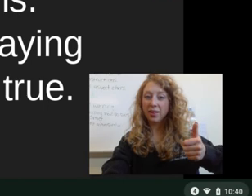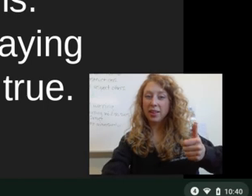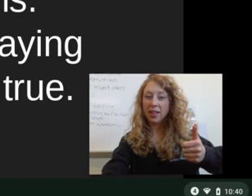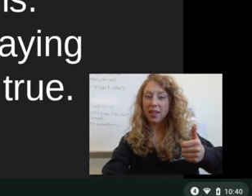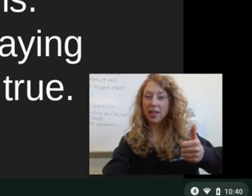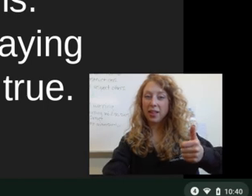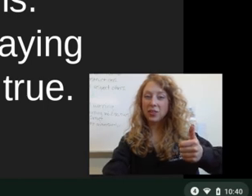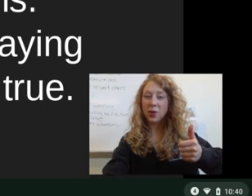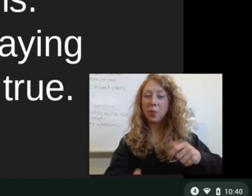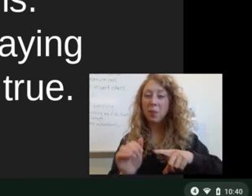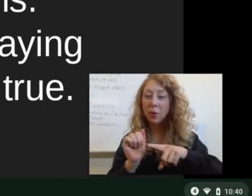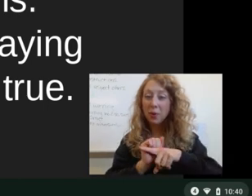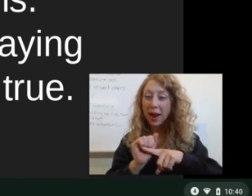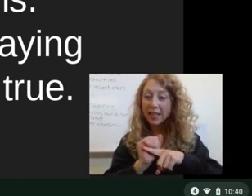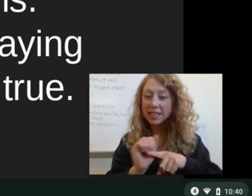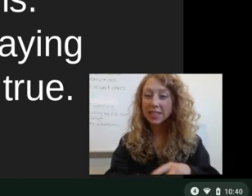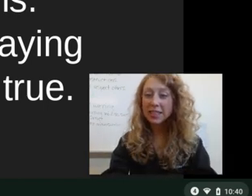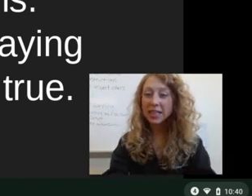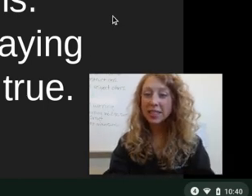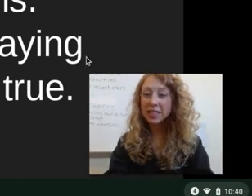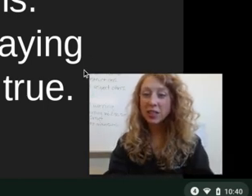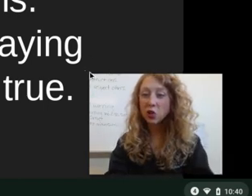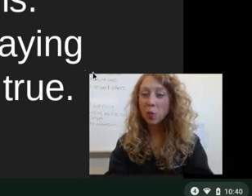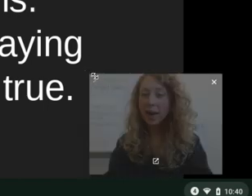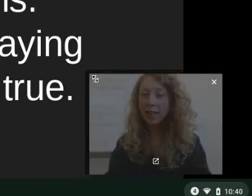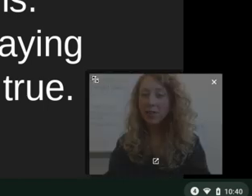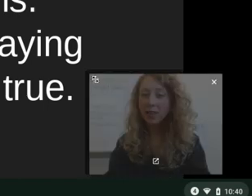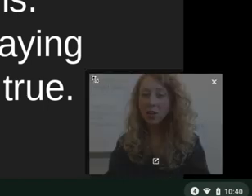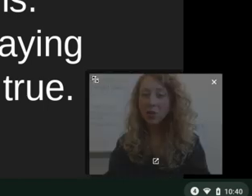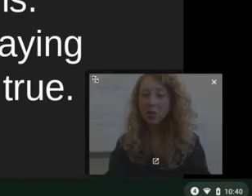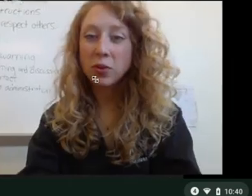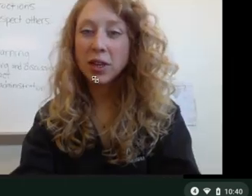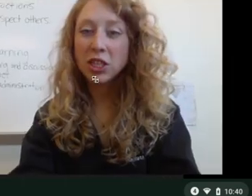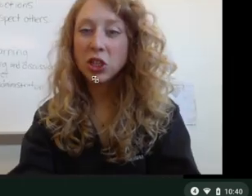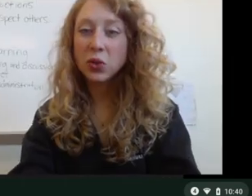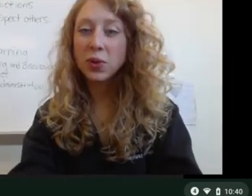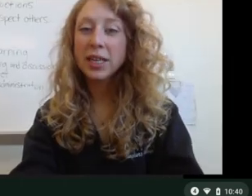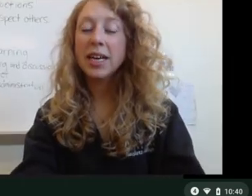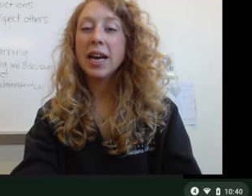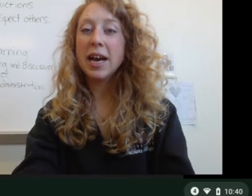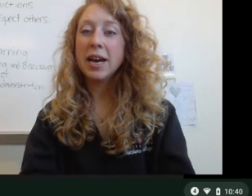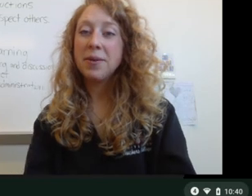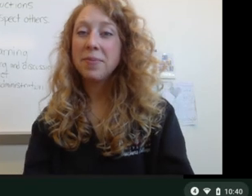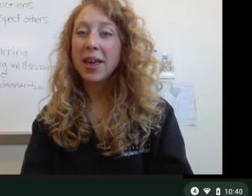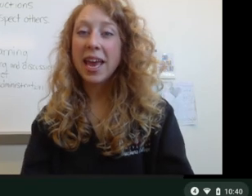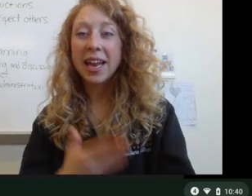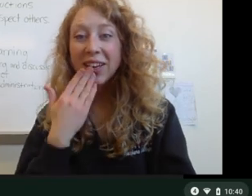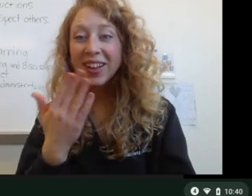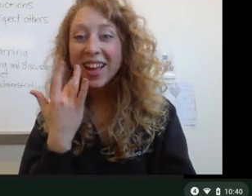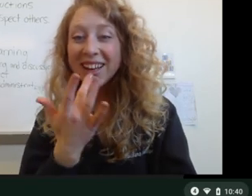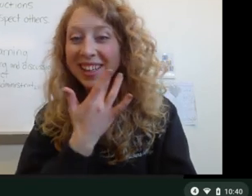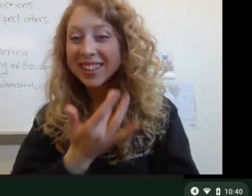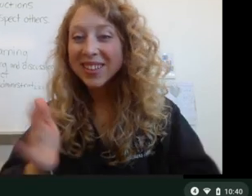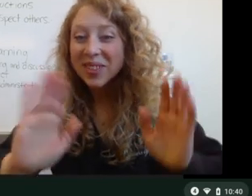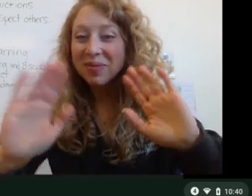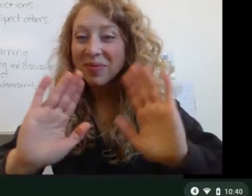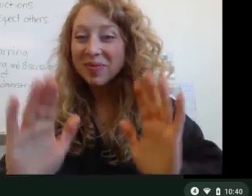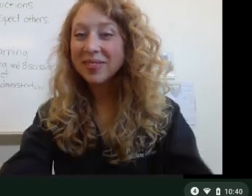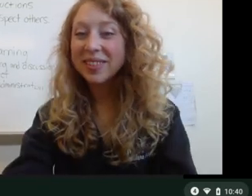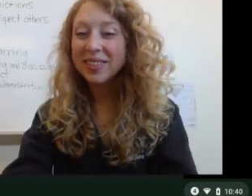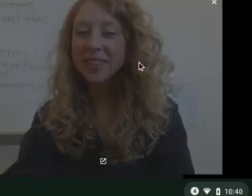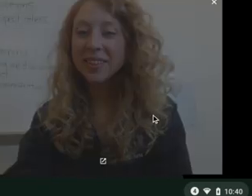Okay, so practice these sentences. Go back in the video if you need to, and good luck.